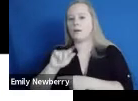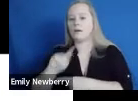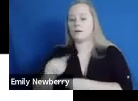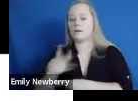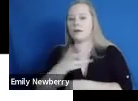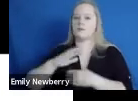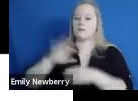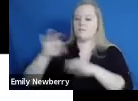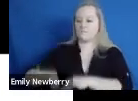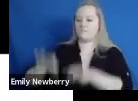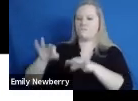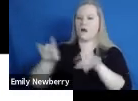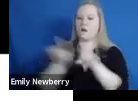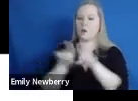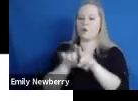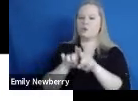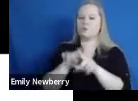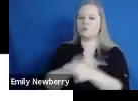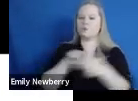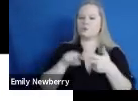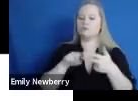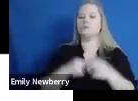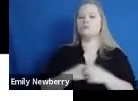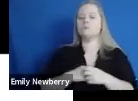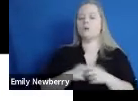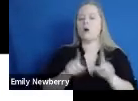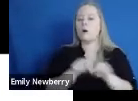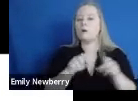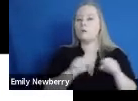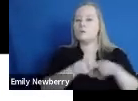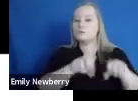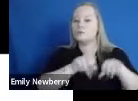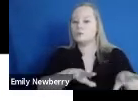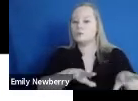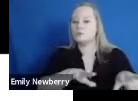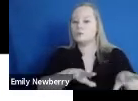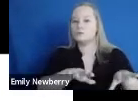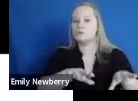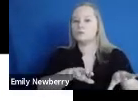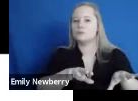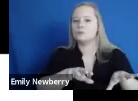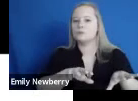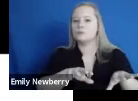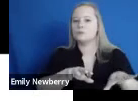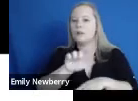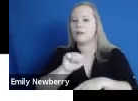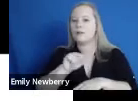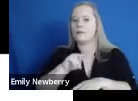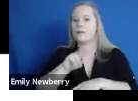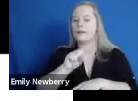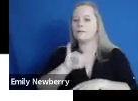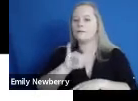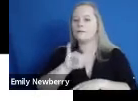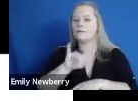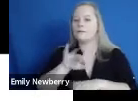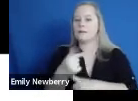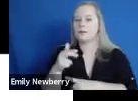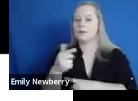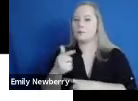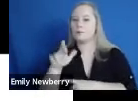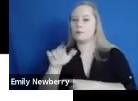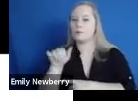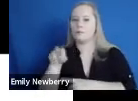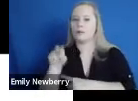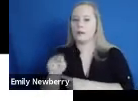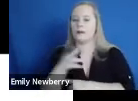process here. And also we distribute to Lansing Grain. And then our next one is native foods. So that